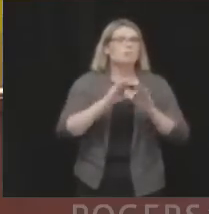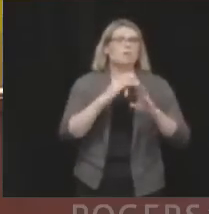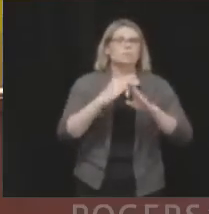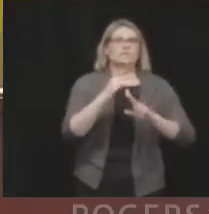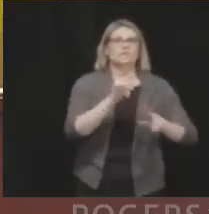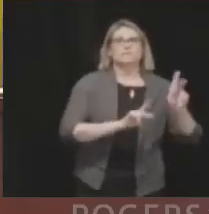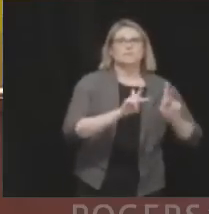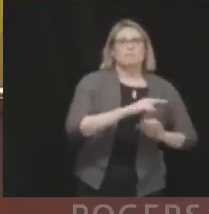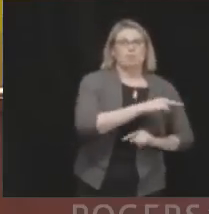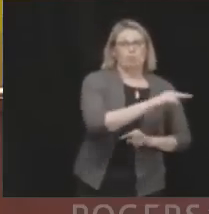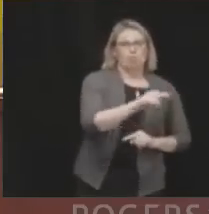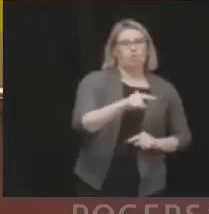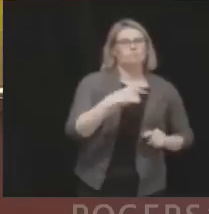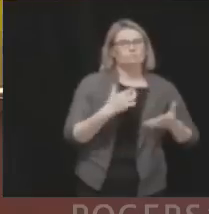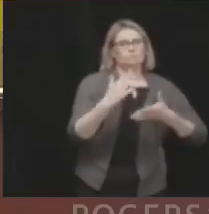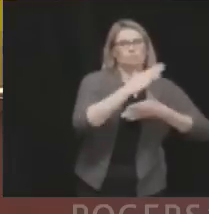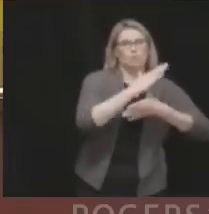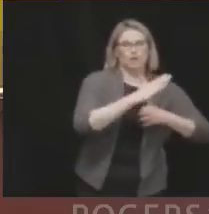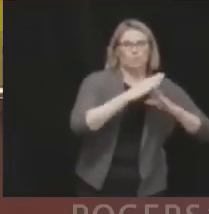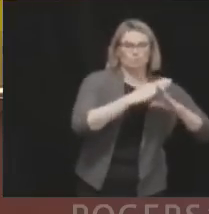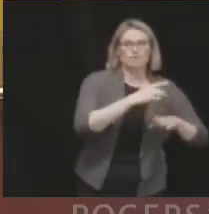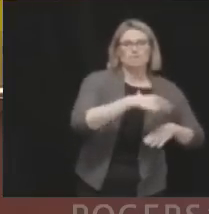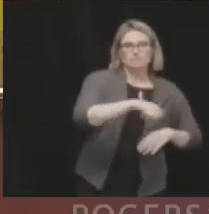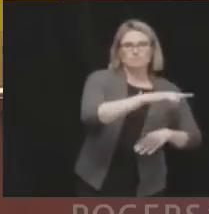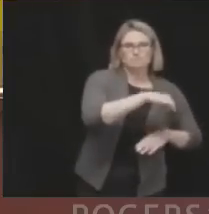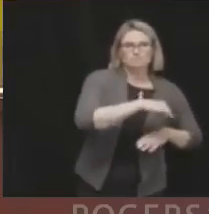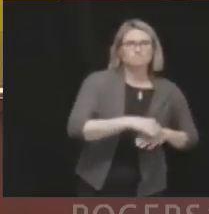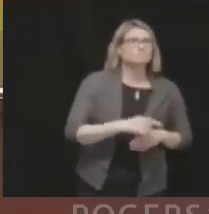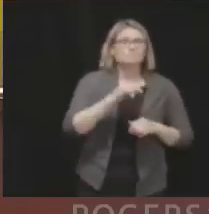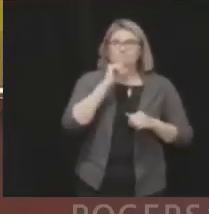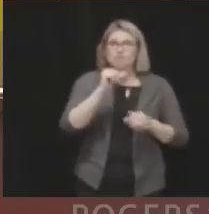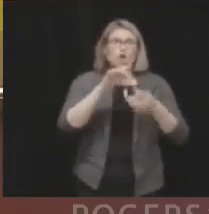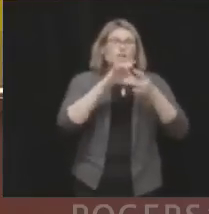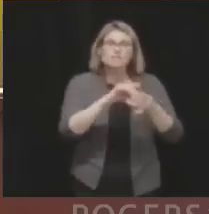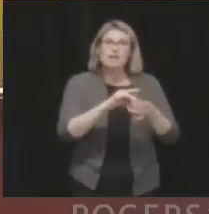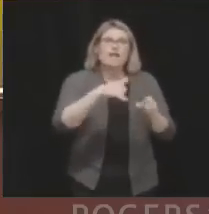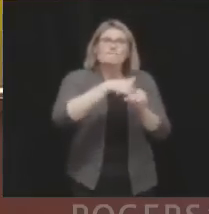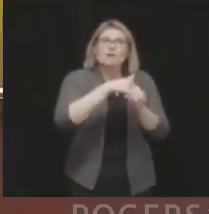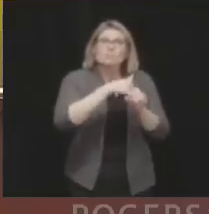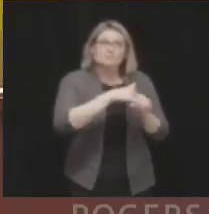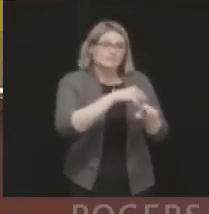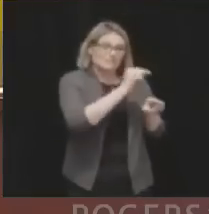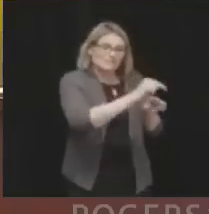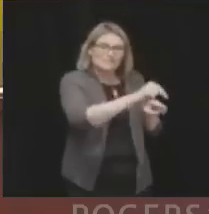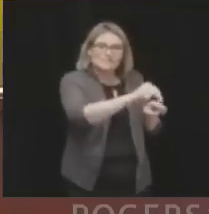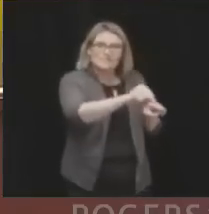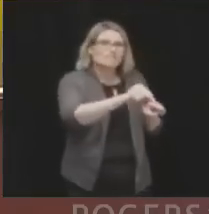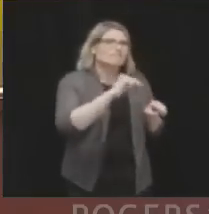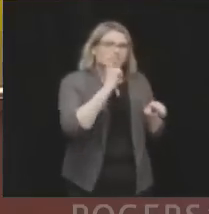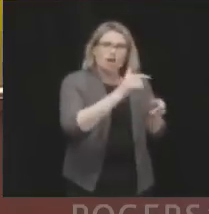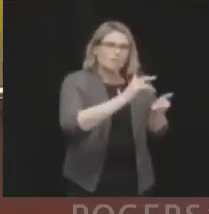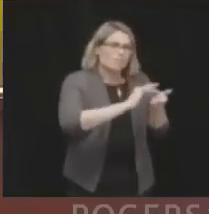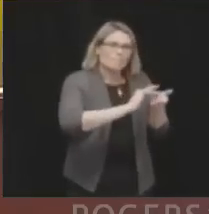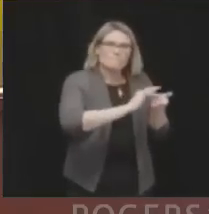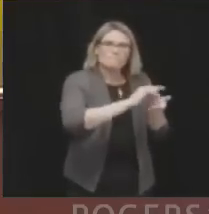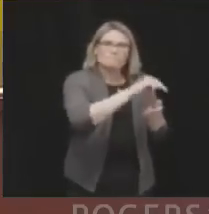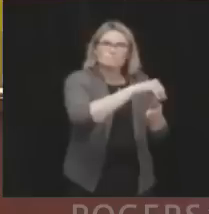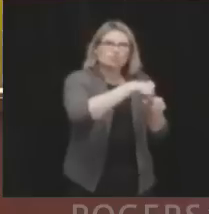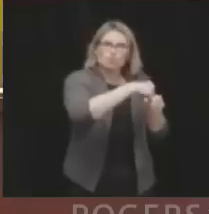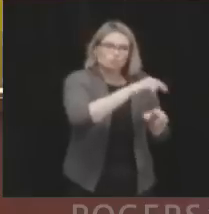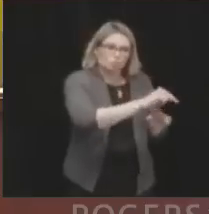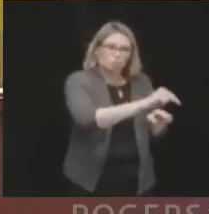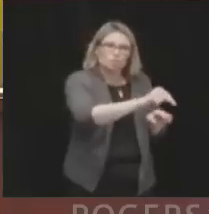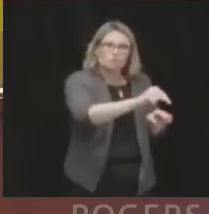And so I feel that it's important to distinguish, because I know that the local pharmacies and their employees are kind of bearing the brunt of the